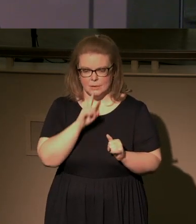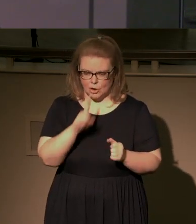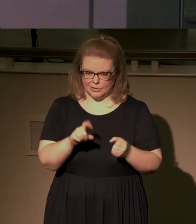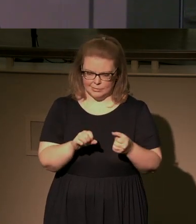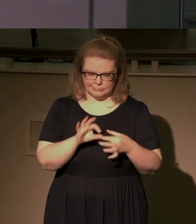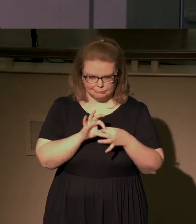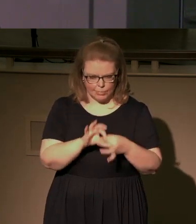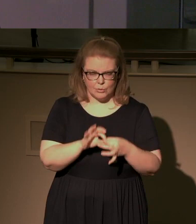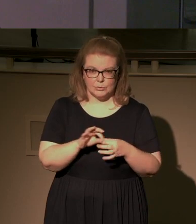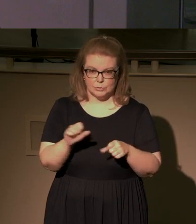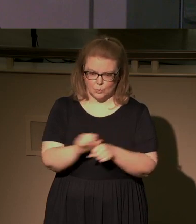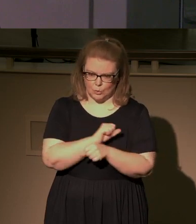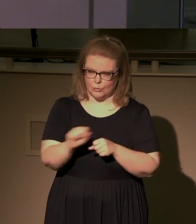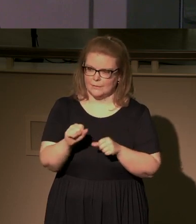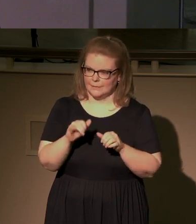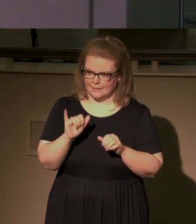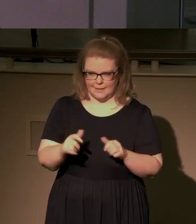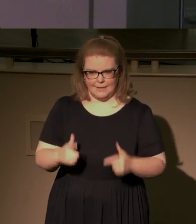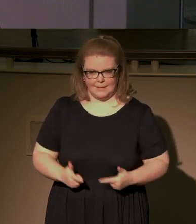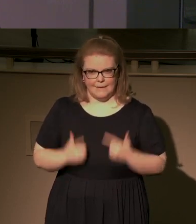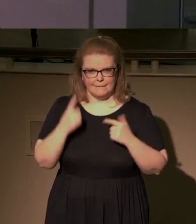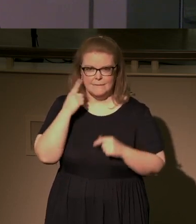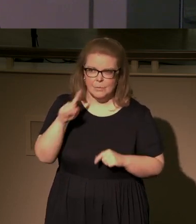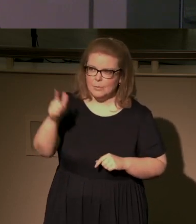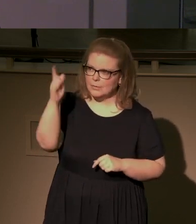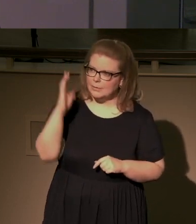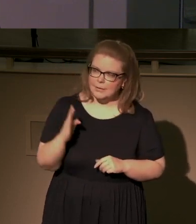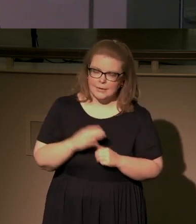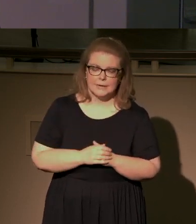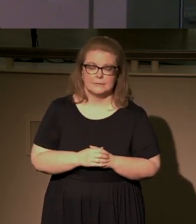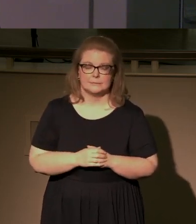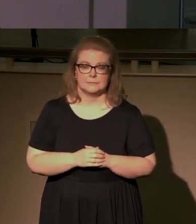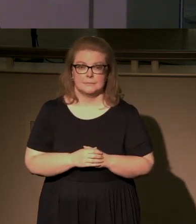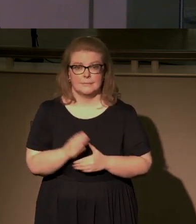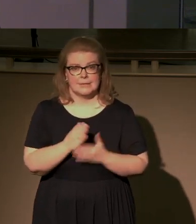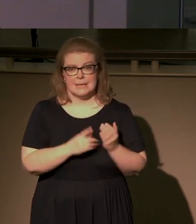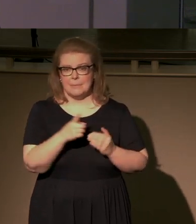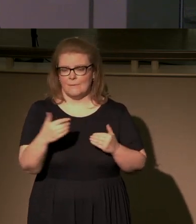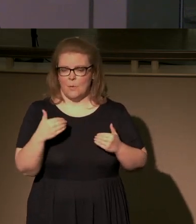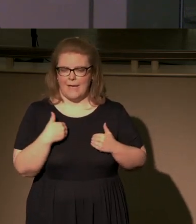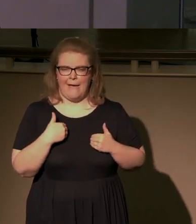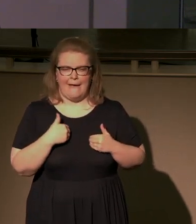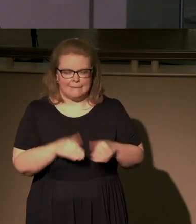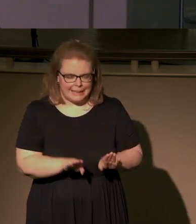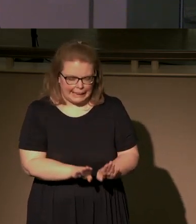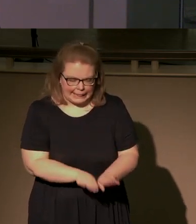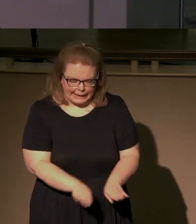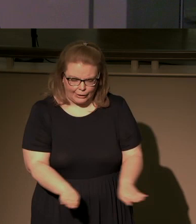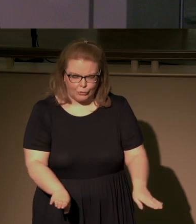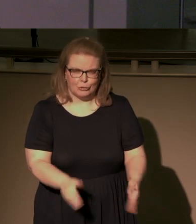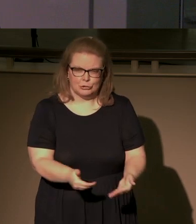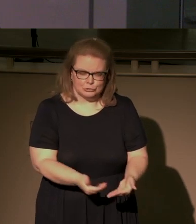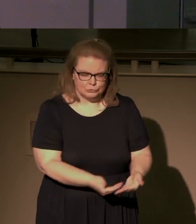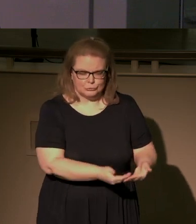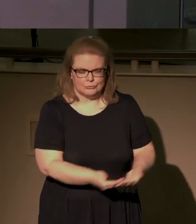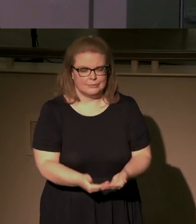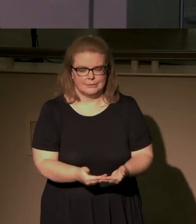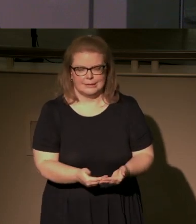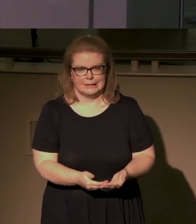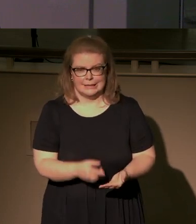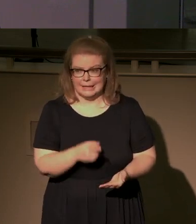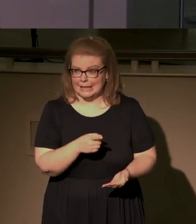to do in this life. Now, some of you have got really little children, and they don't